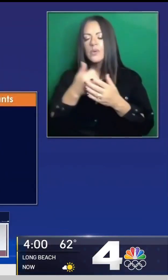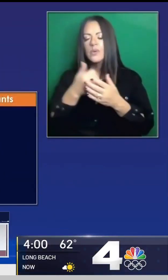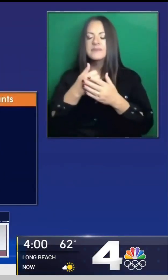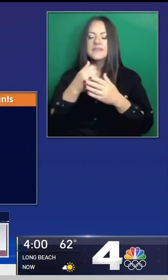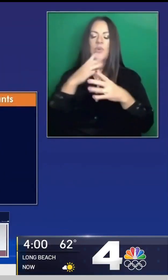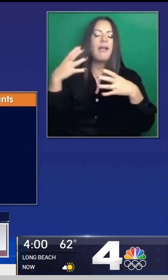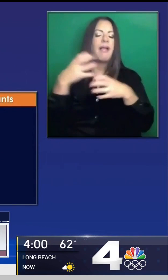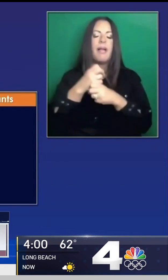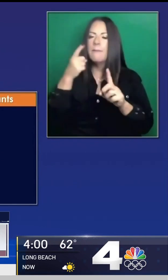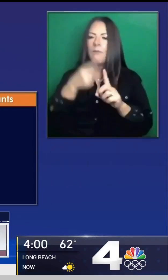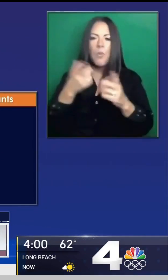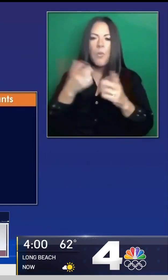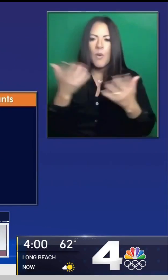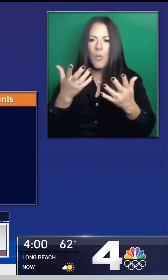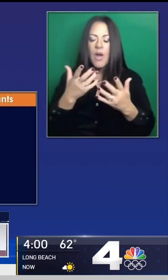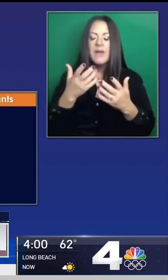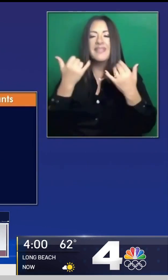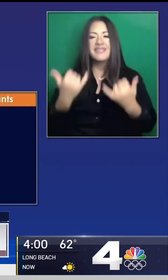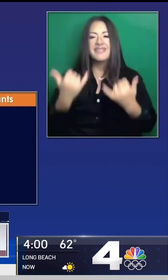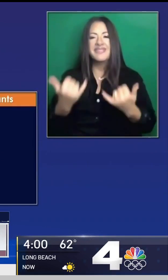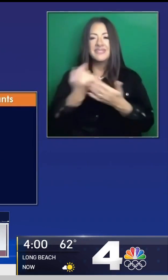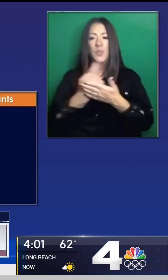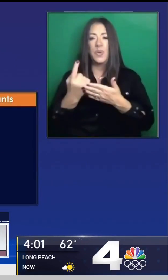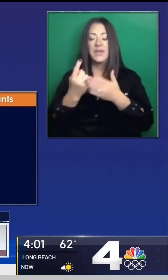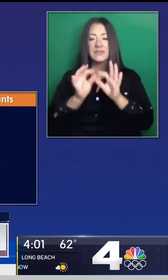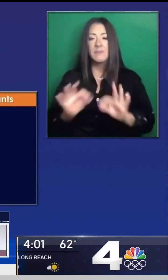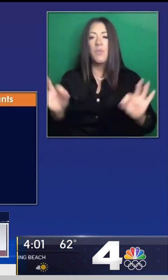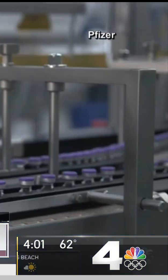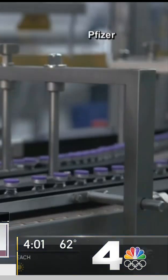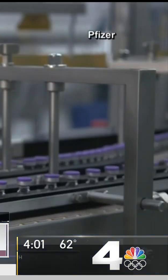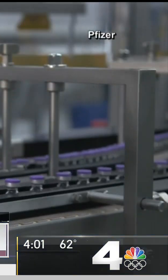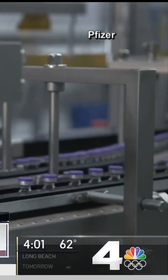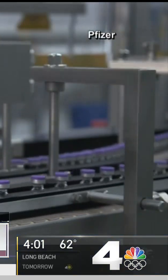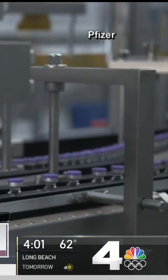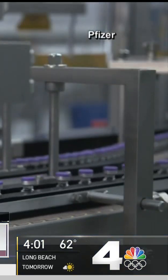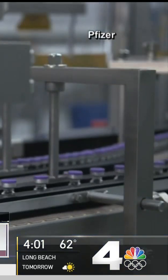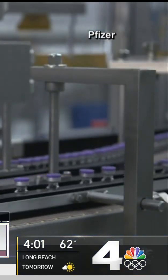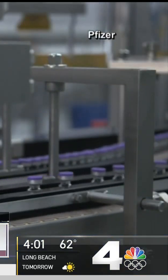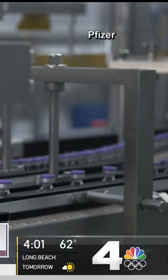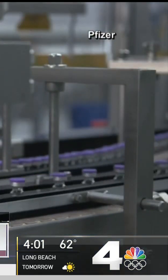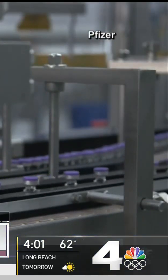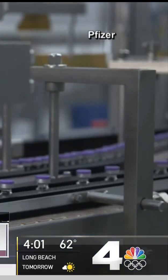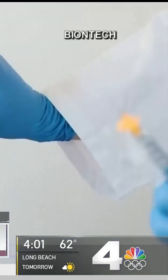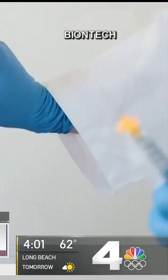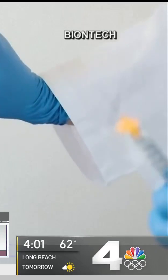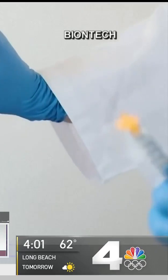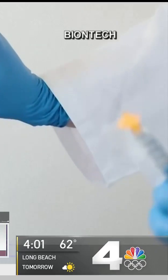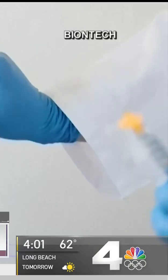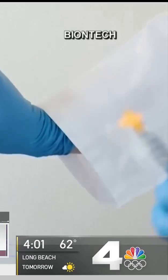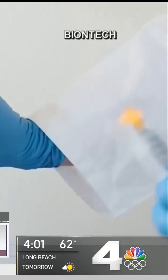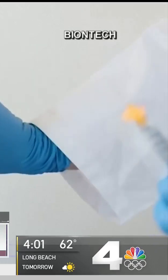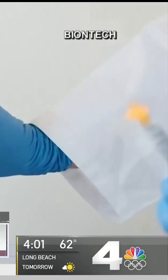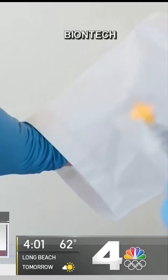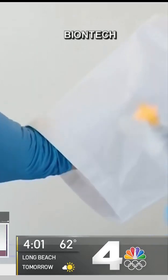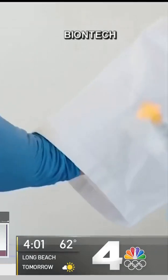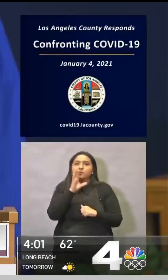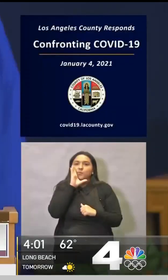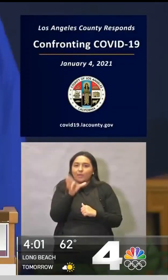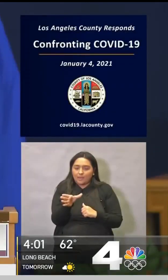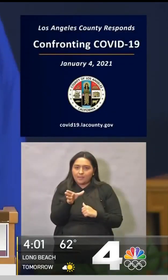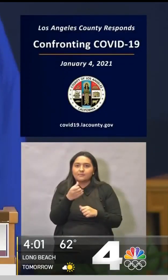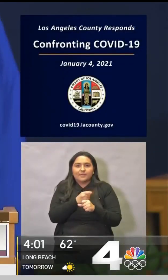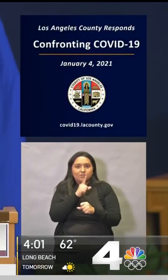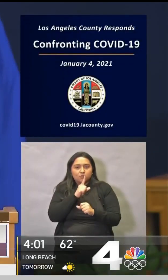is critical in terms of a bigger understanding of where we are. More worries, vaccination happening slower than hoped.